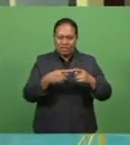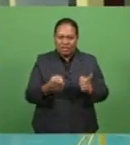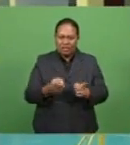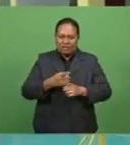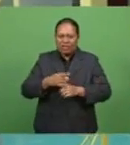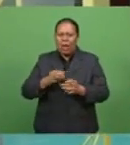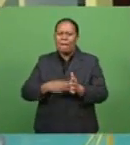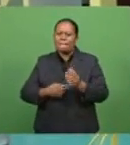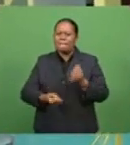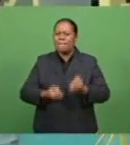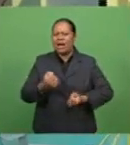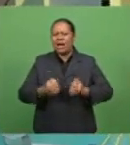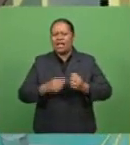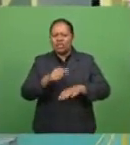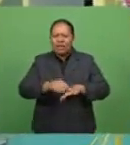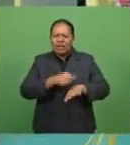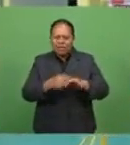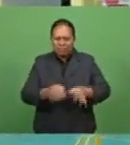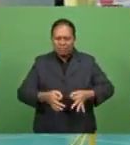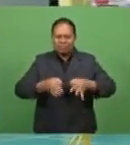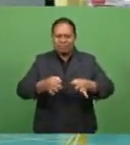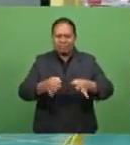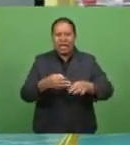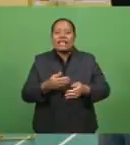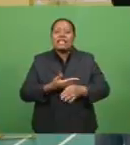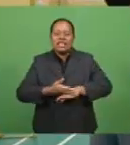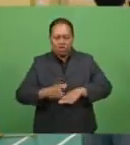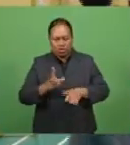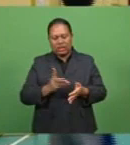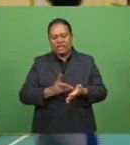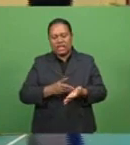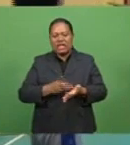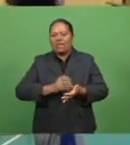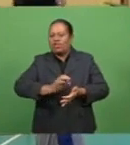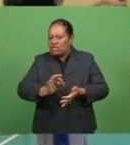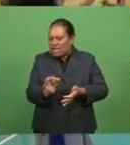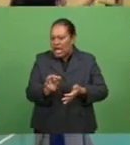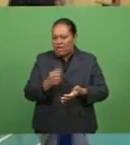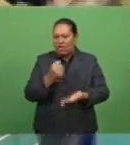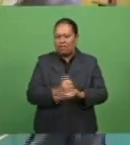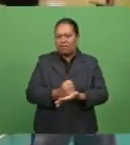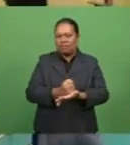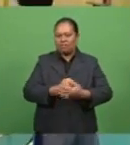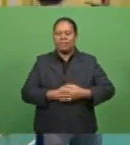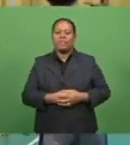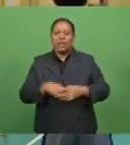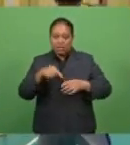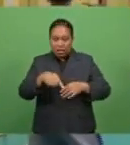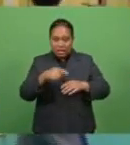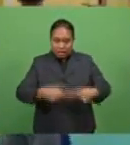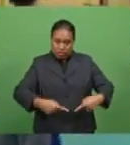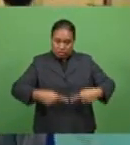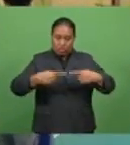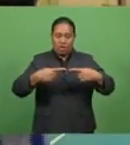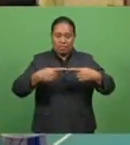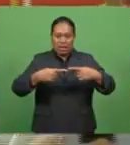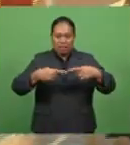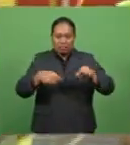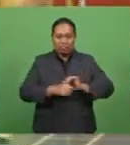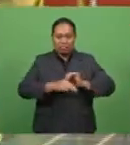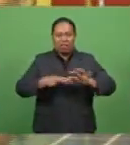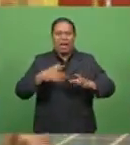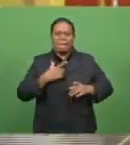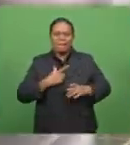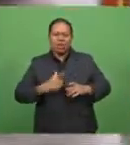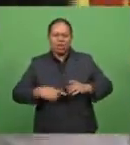March to April have been postponed, with the new dates yet to be confirmed. Whiteside says these tournaments were vital as it served